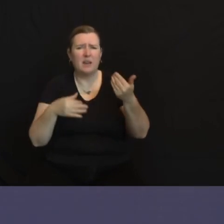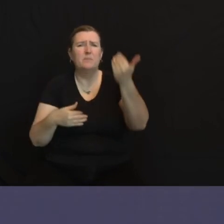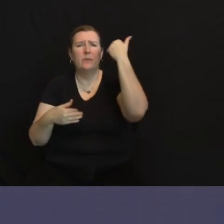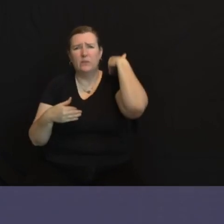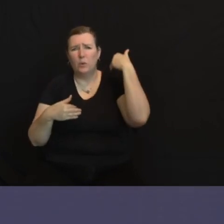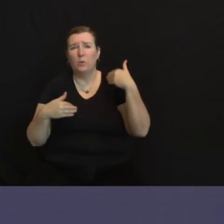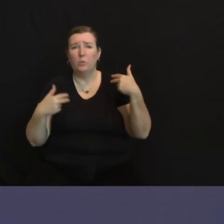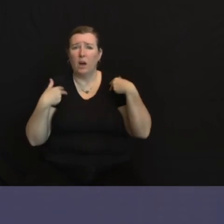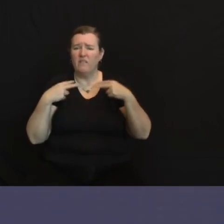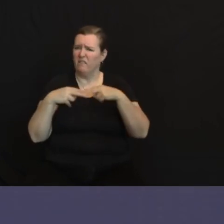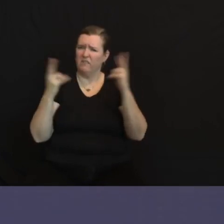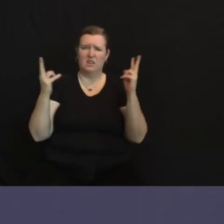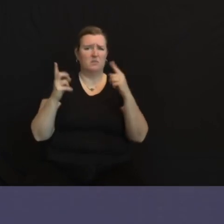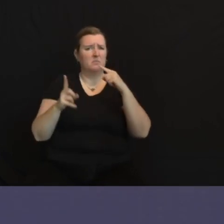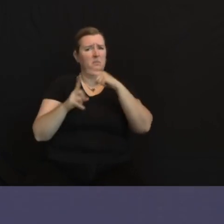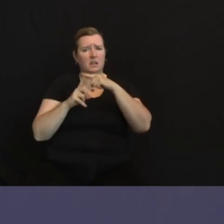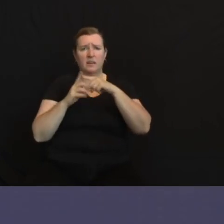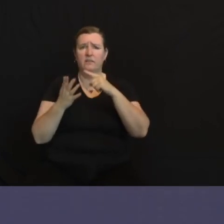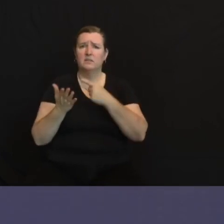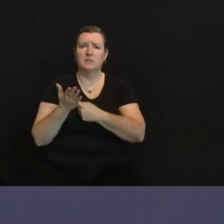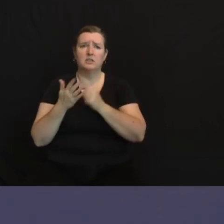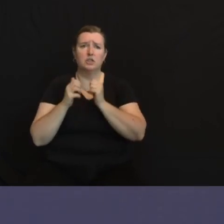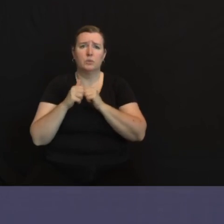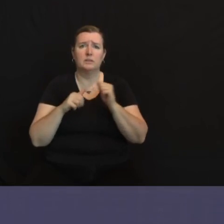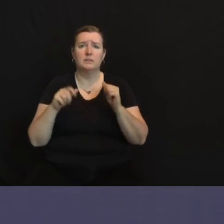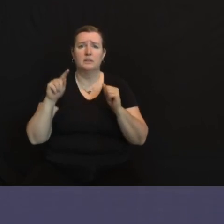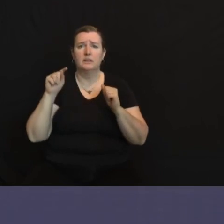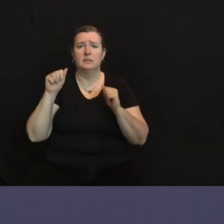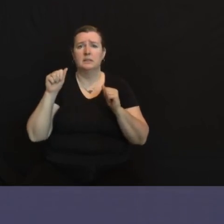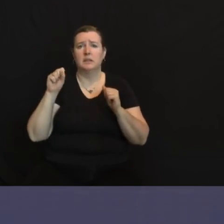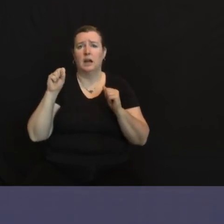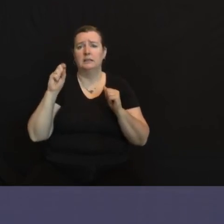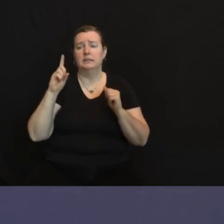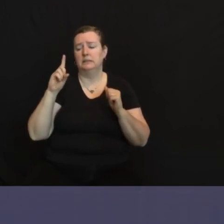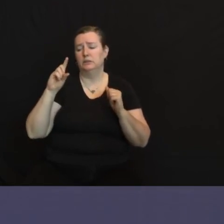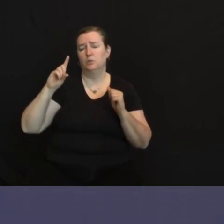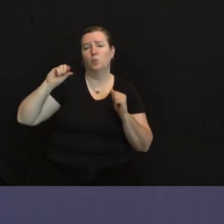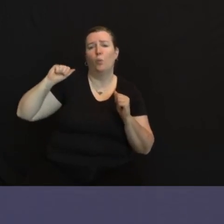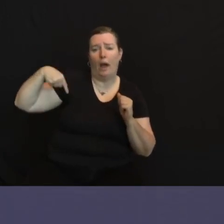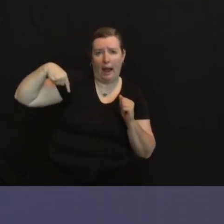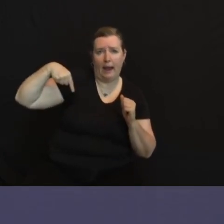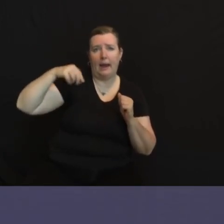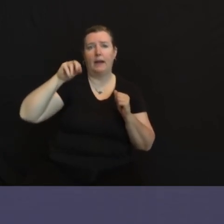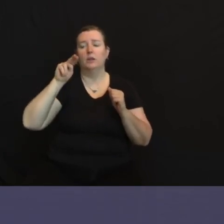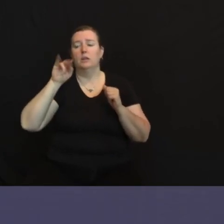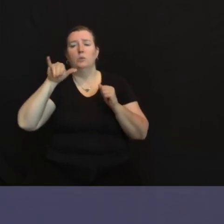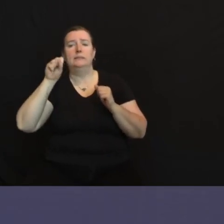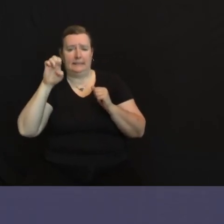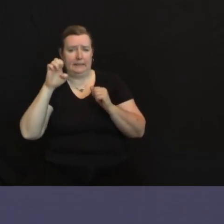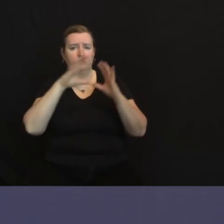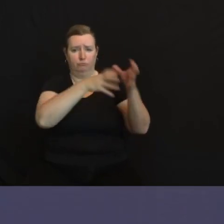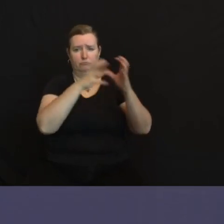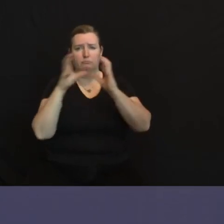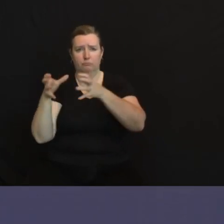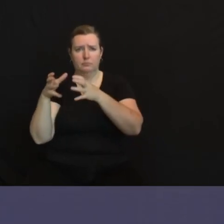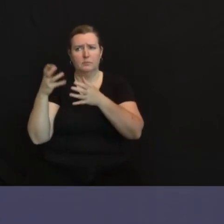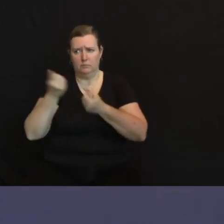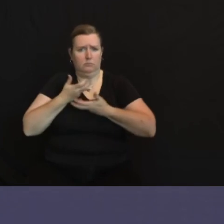my case, personally, with NASDAQ and the New York Stock Exchange. They expressed their concerns. I can't read their